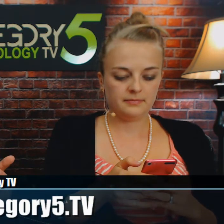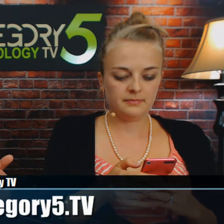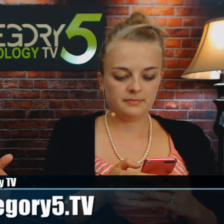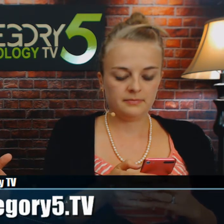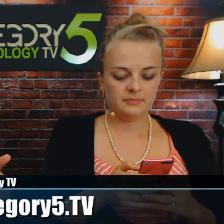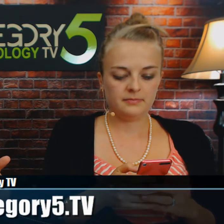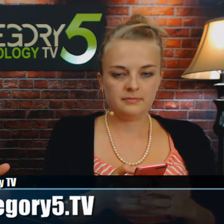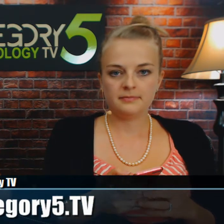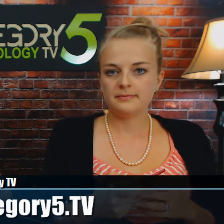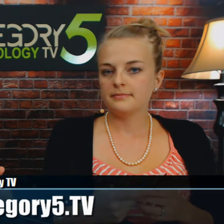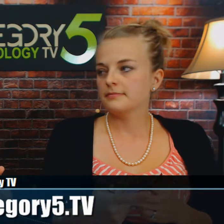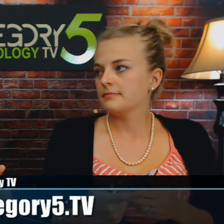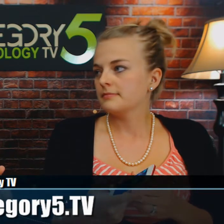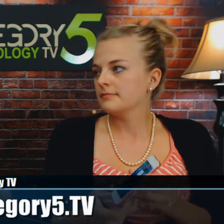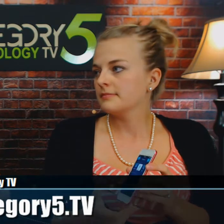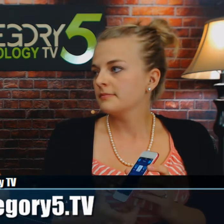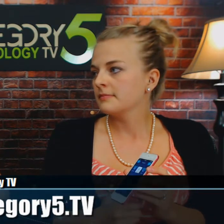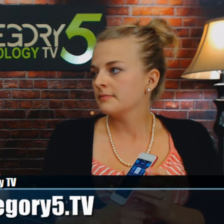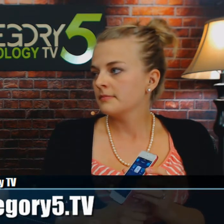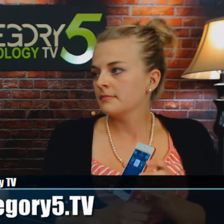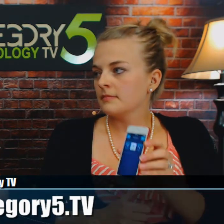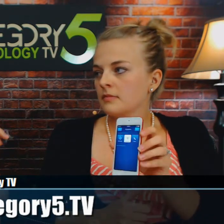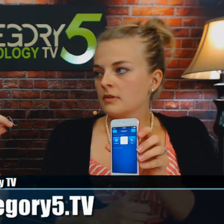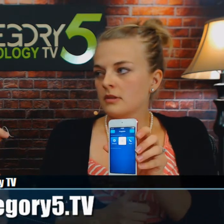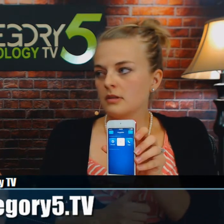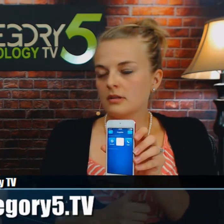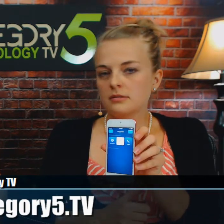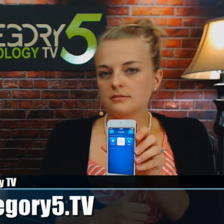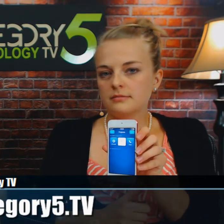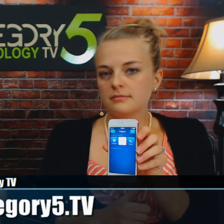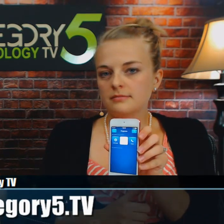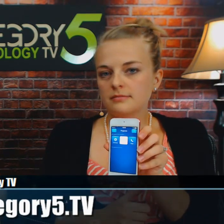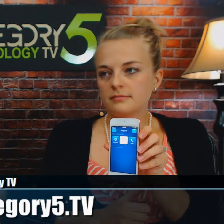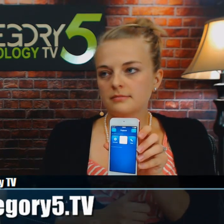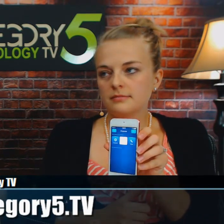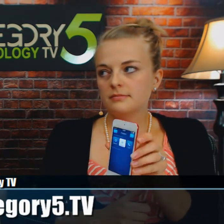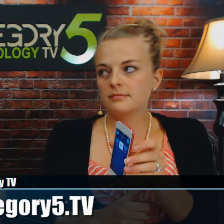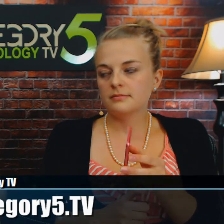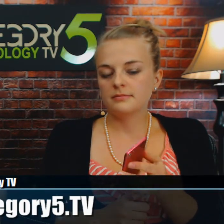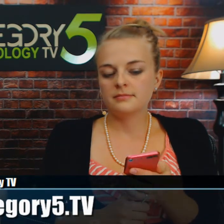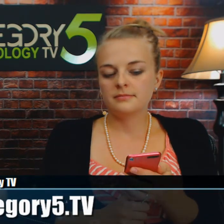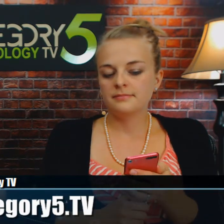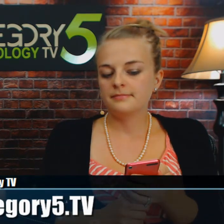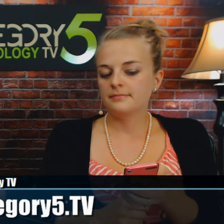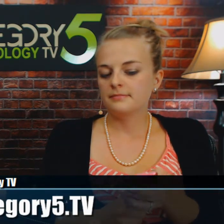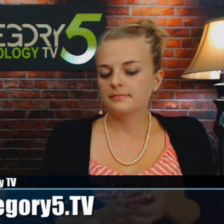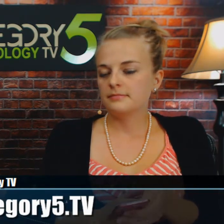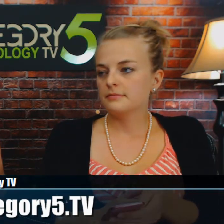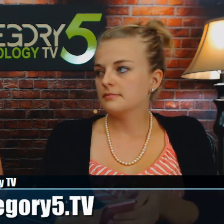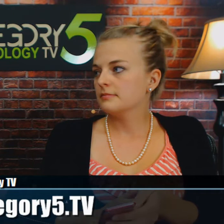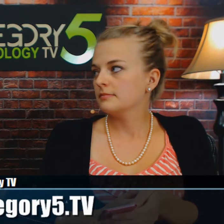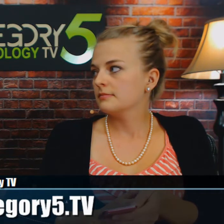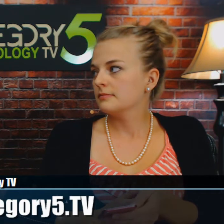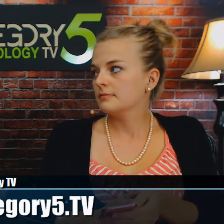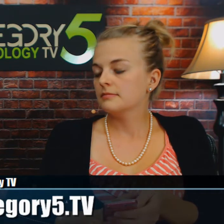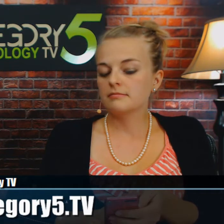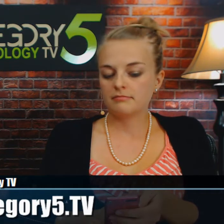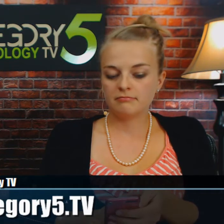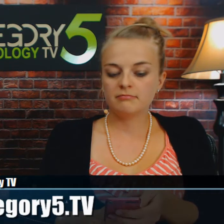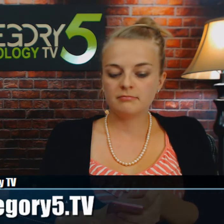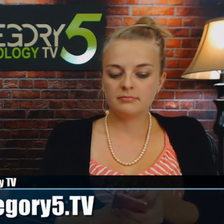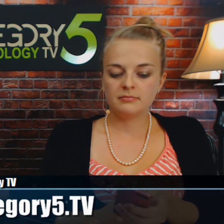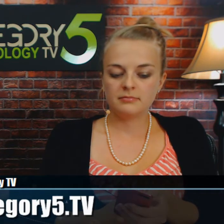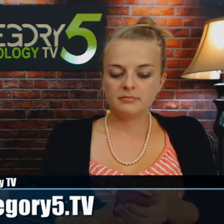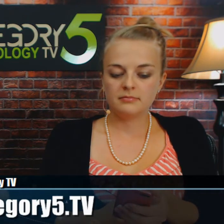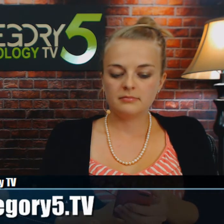One of the things that really stood out to me was the fact that you can control this from there, but also, as I understand, you can answer phone calls